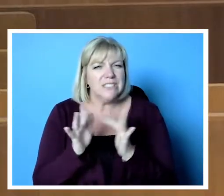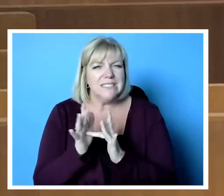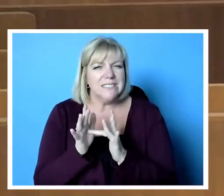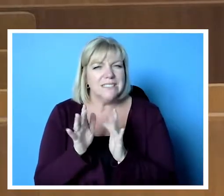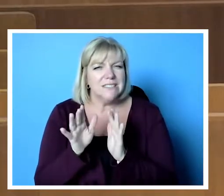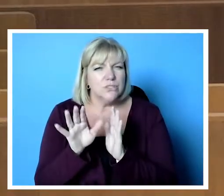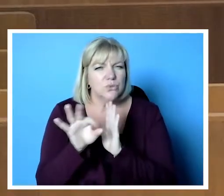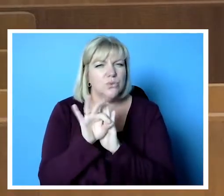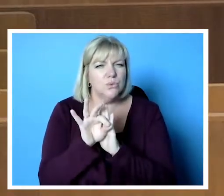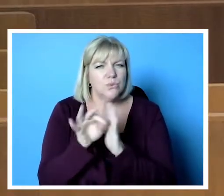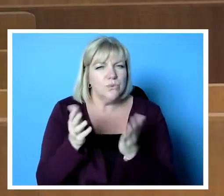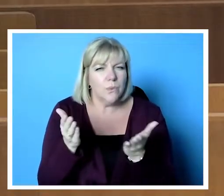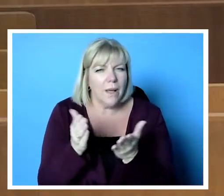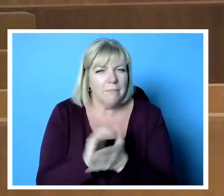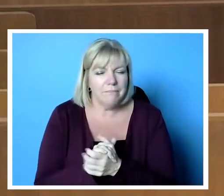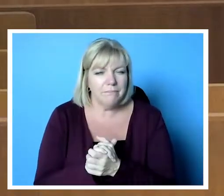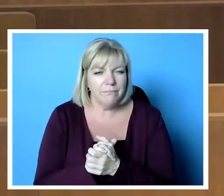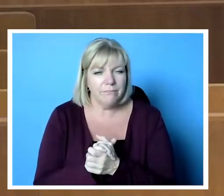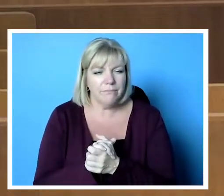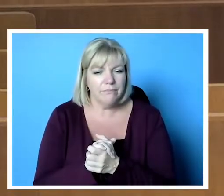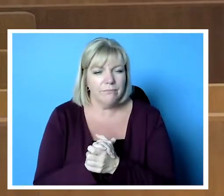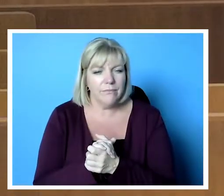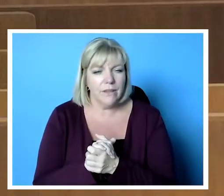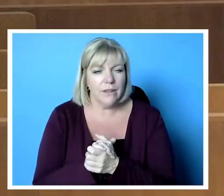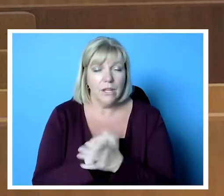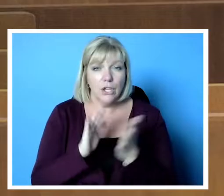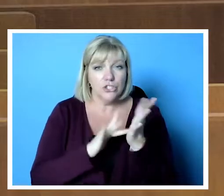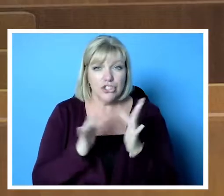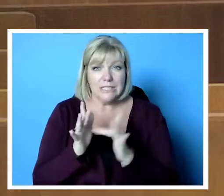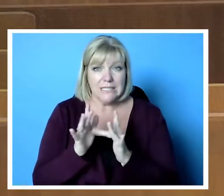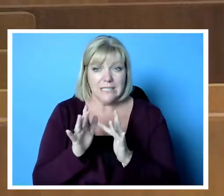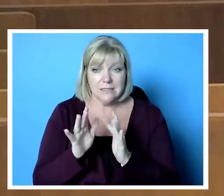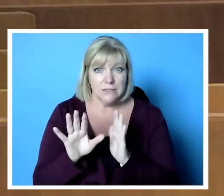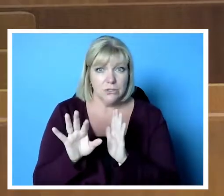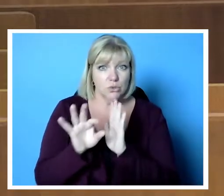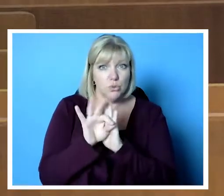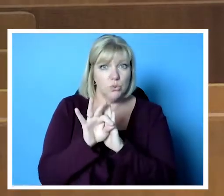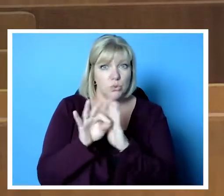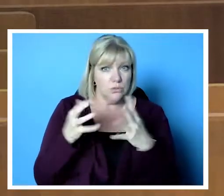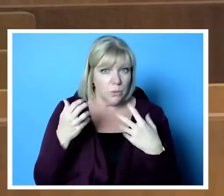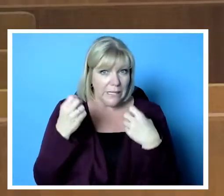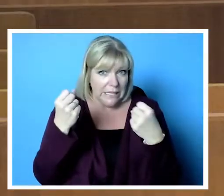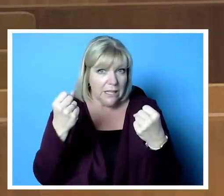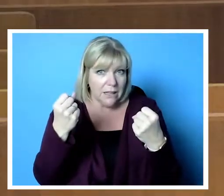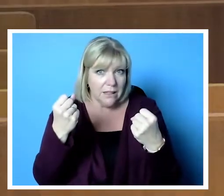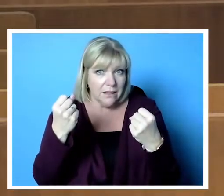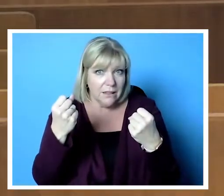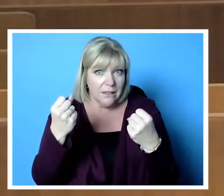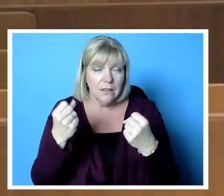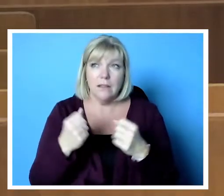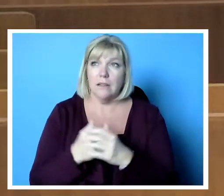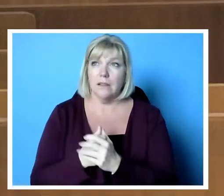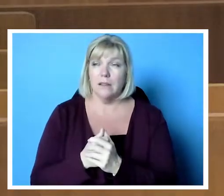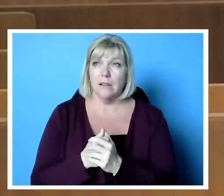choosing. Is he simply choosing to heal in this unconventional way? Is he choosing to break